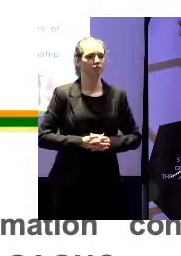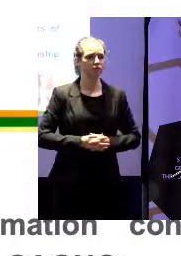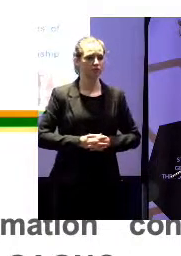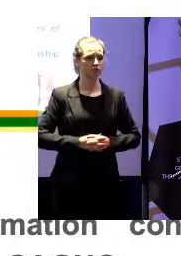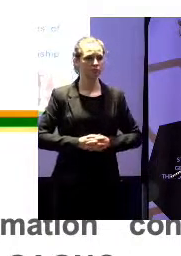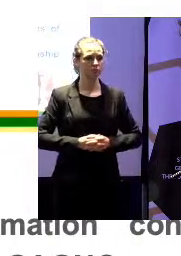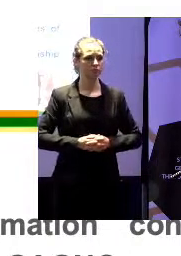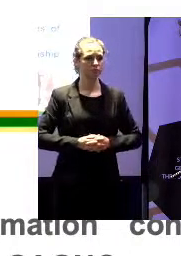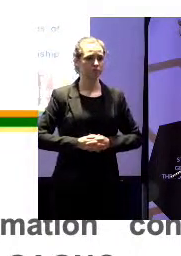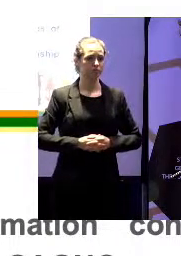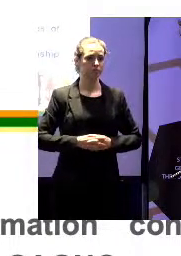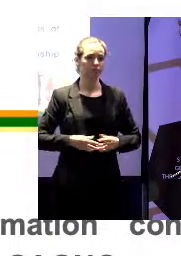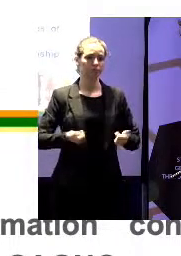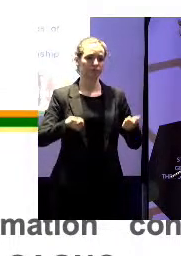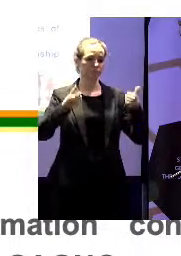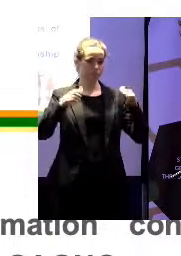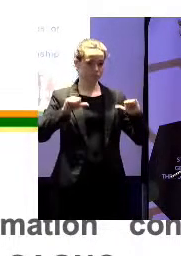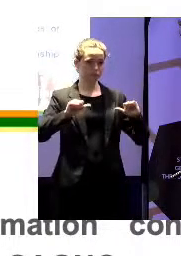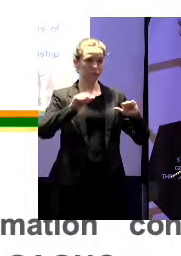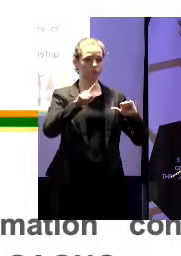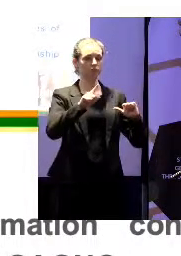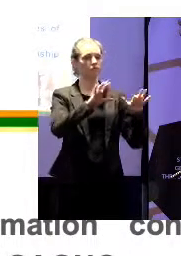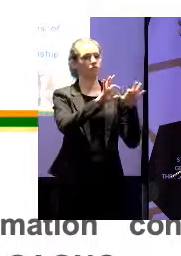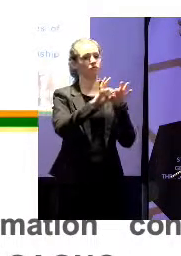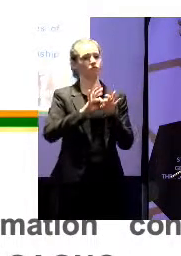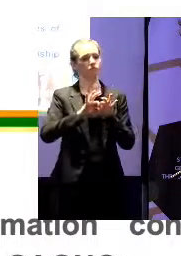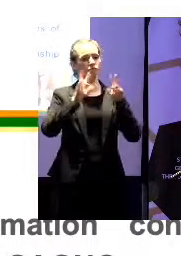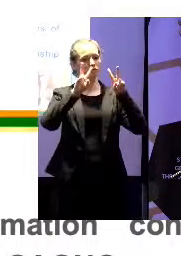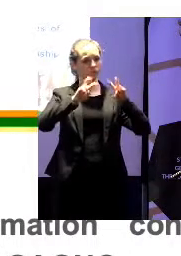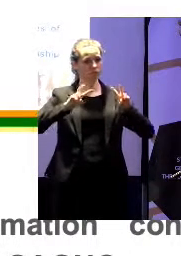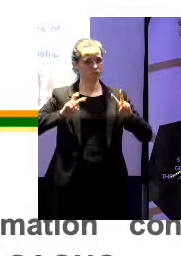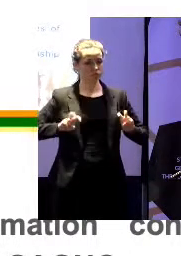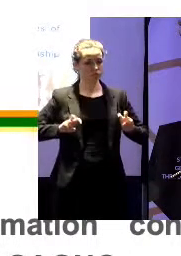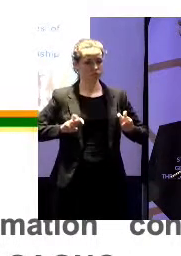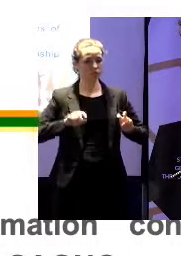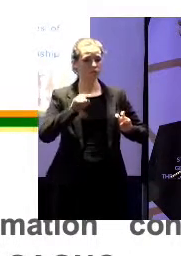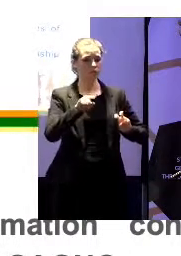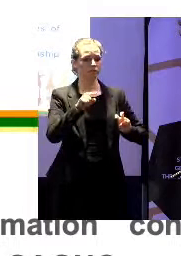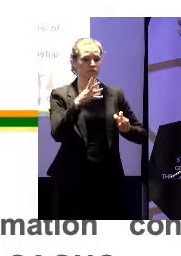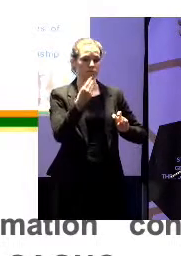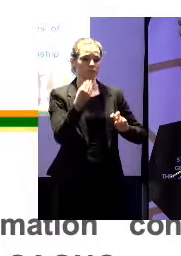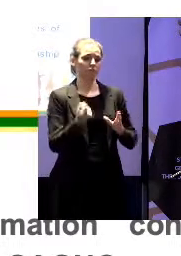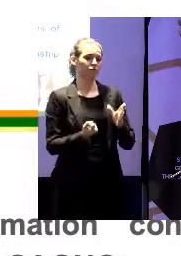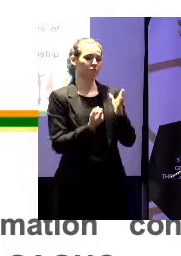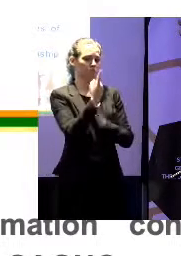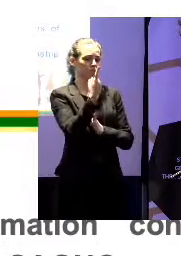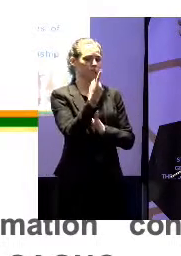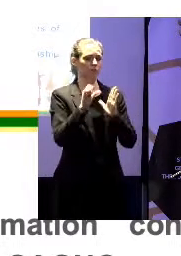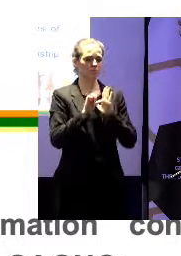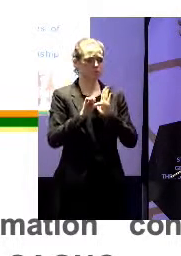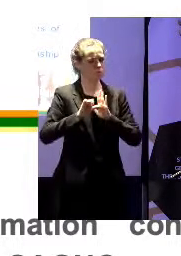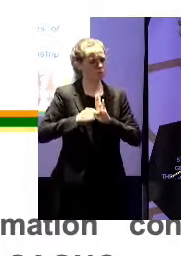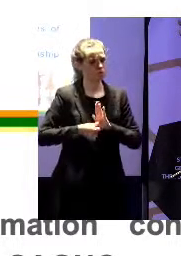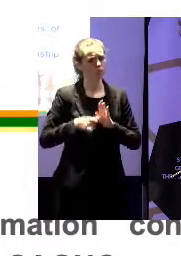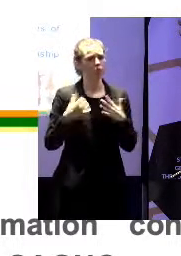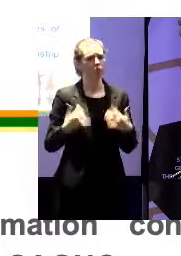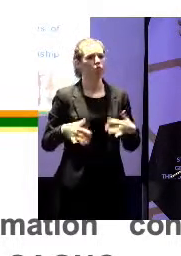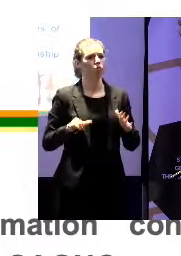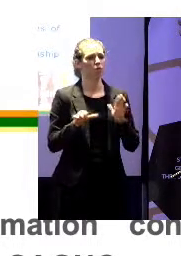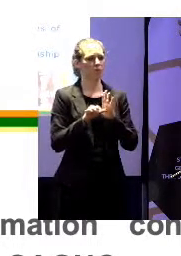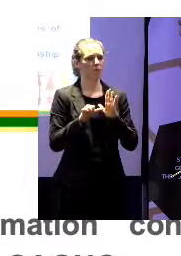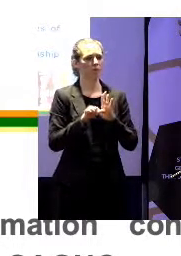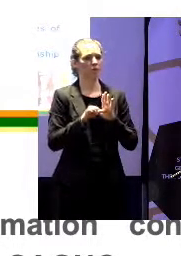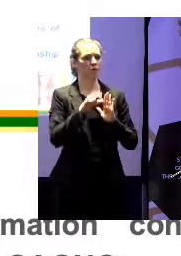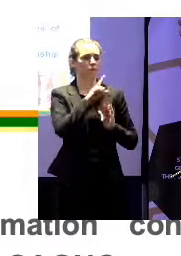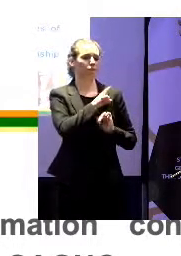The next function is related to research. That's also been emphasized, the importance of research,